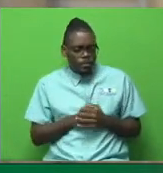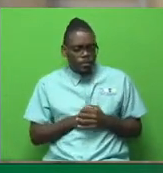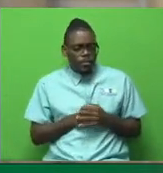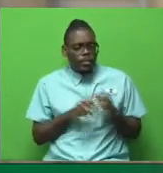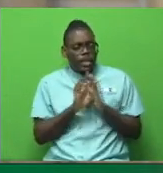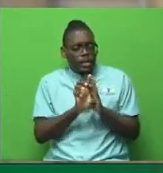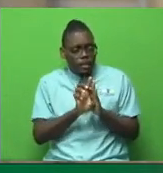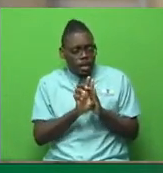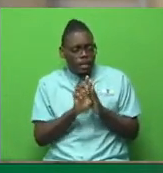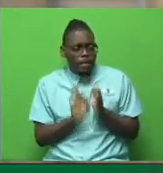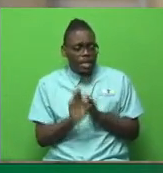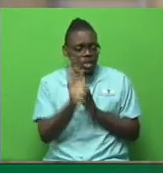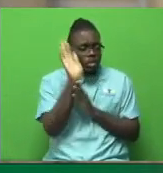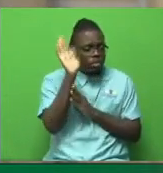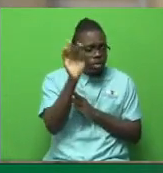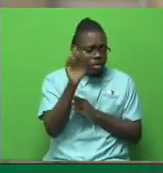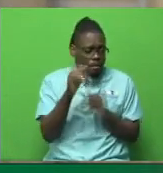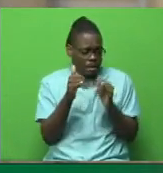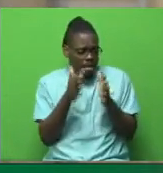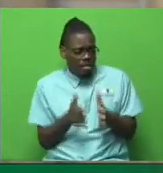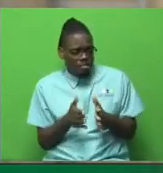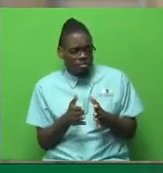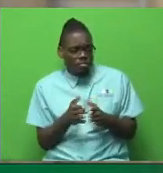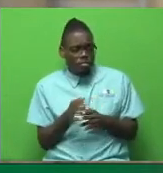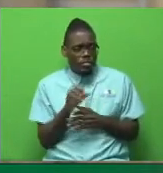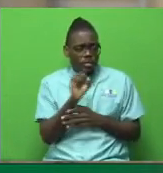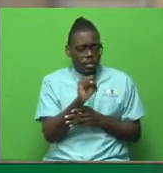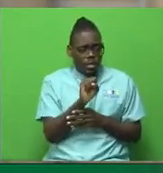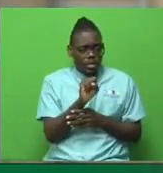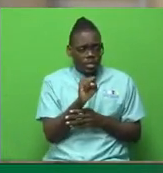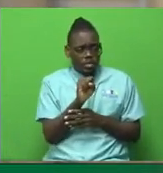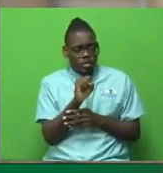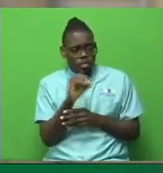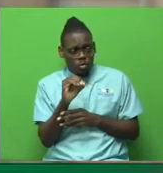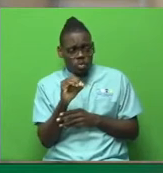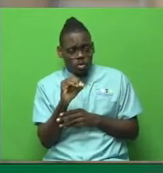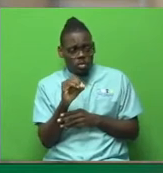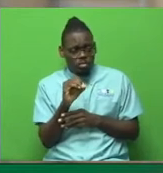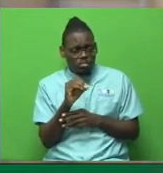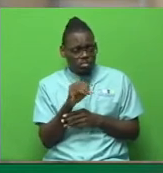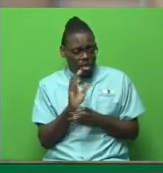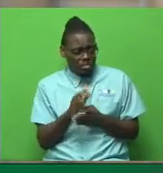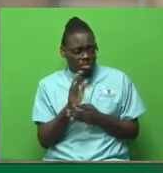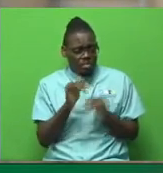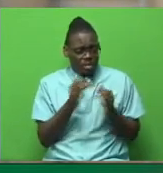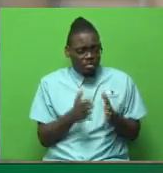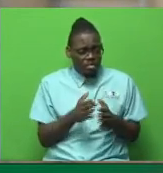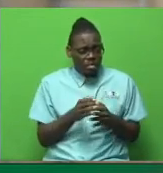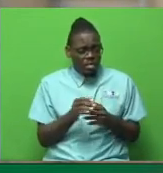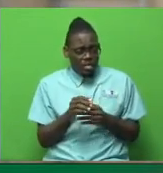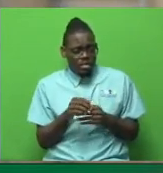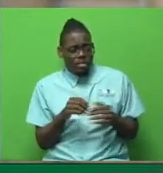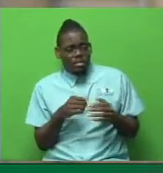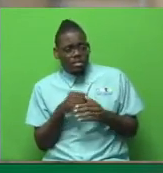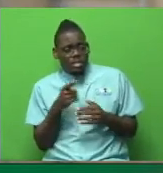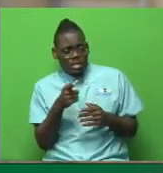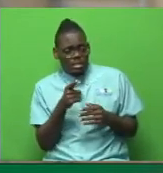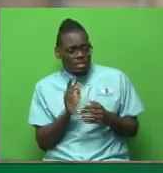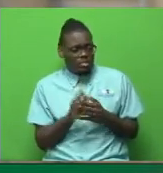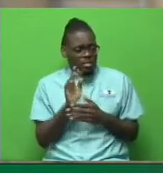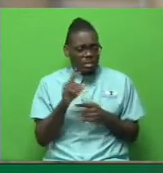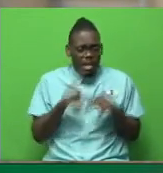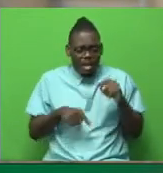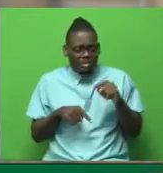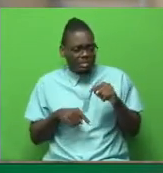from your competitive advantages is like asking Shaquille O'Neal to shoot threes it makes no sense Tobago's major advantage